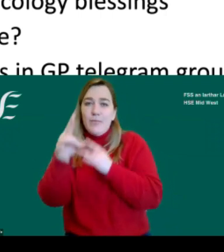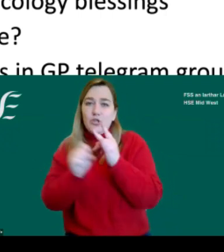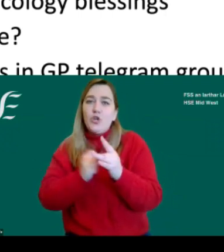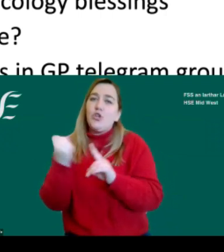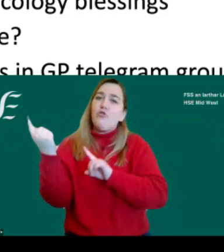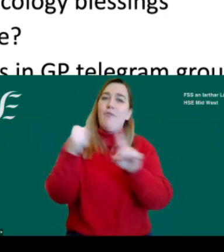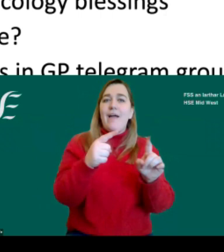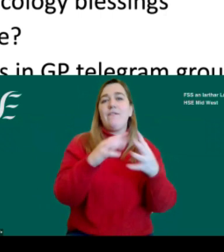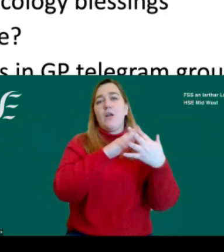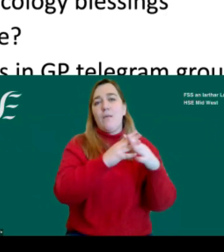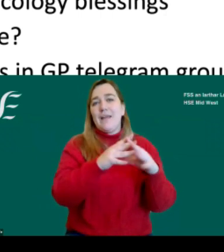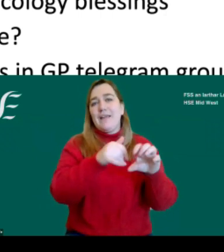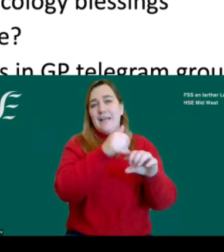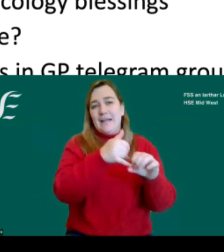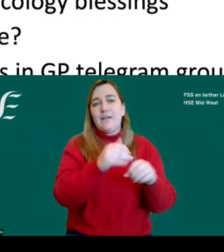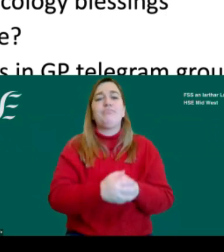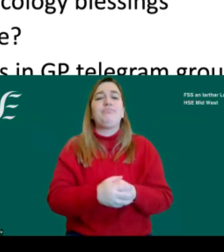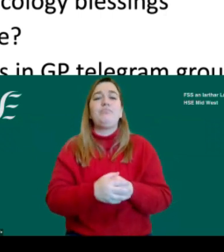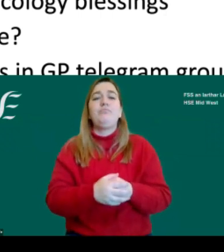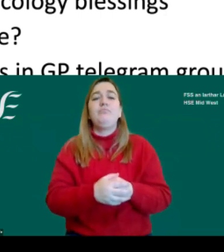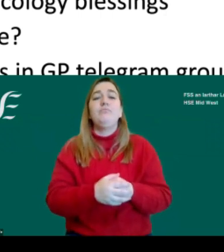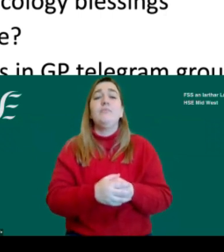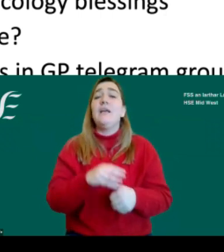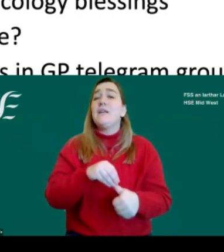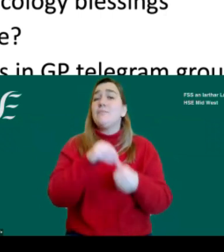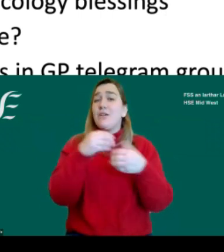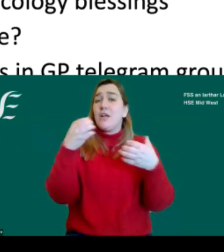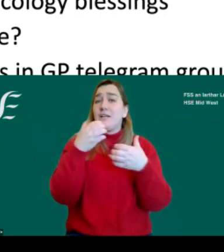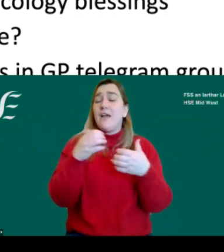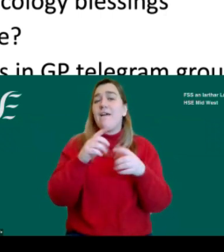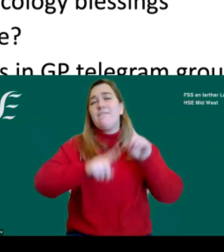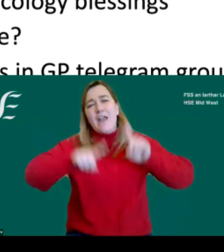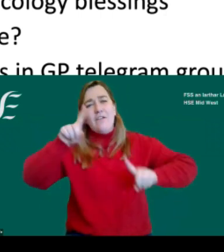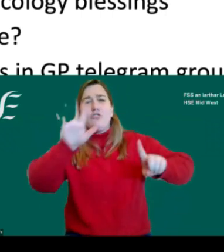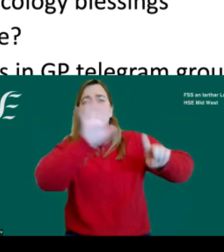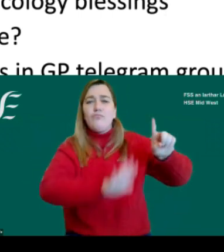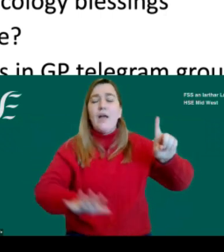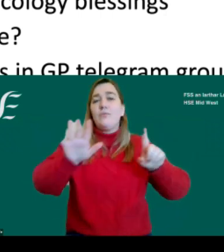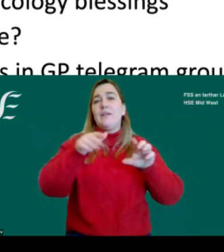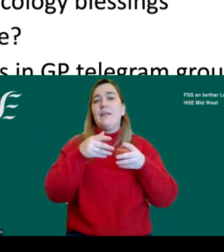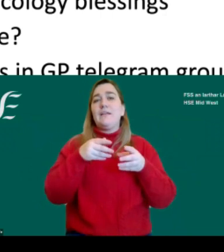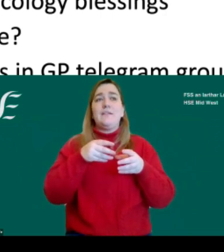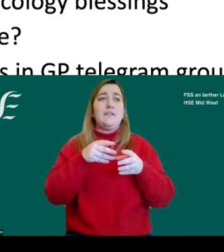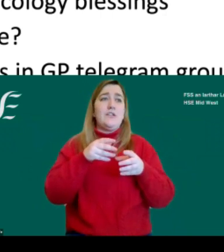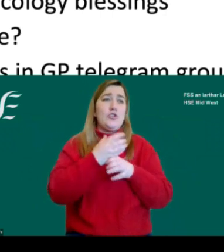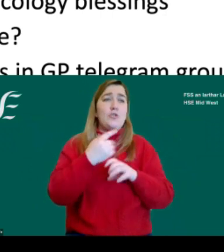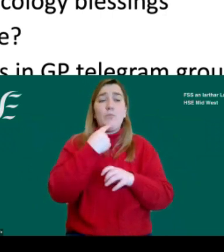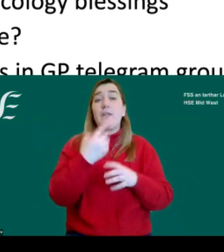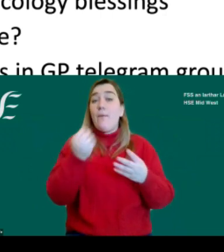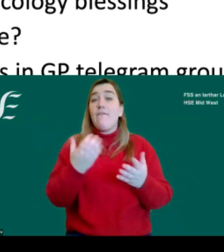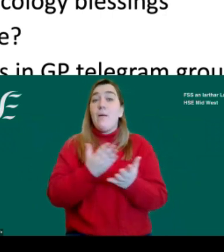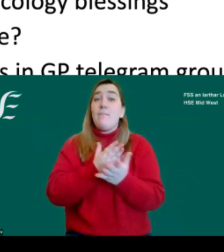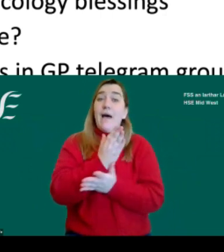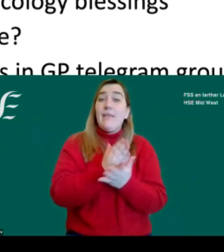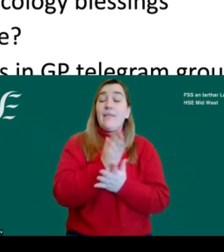the country, but now we have all got this pathway that you can go to the acute gynae, the ambulatory gynae unit in Nenagh, where we have our